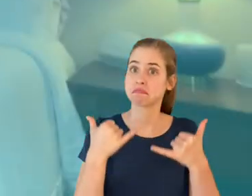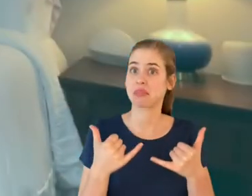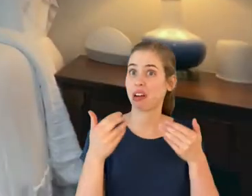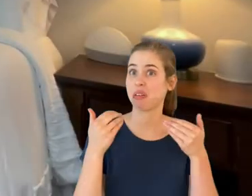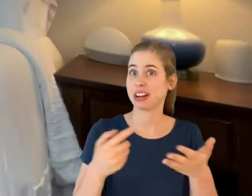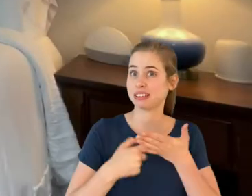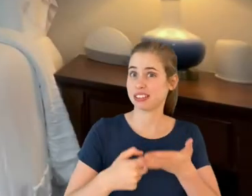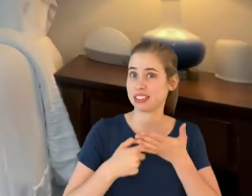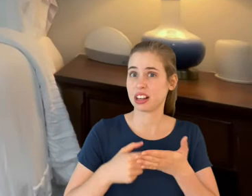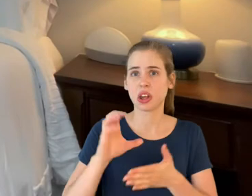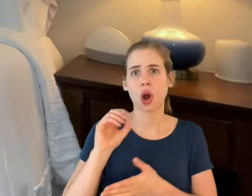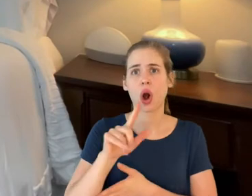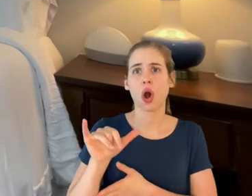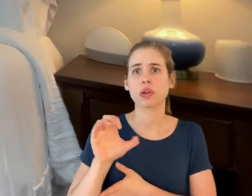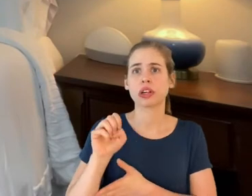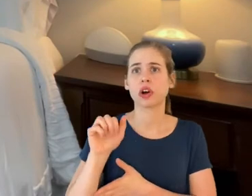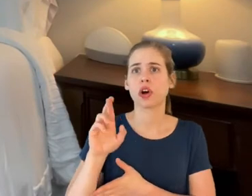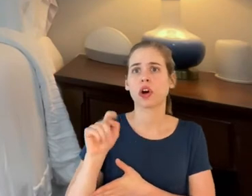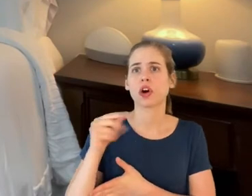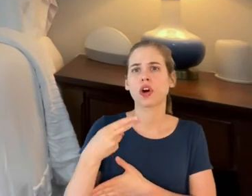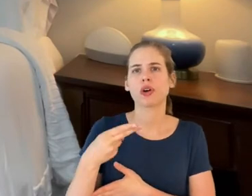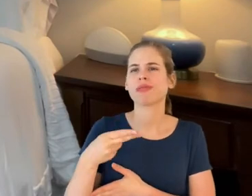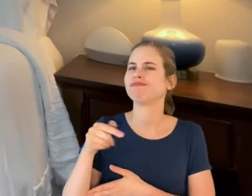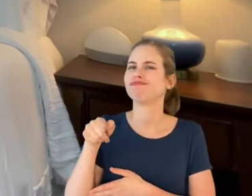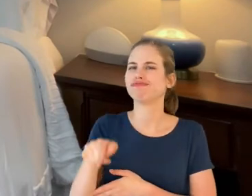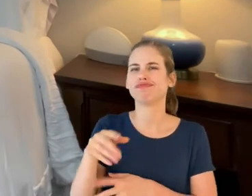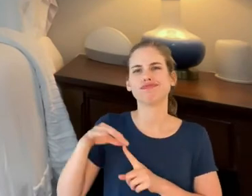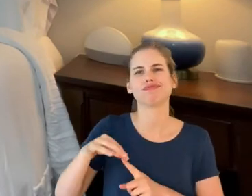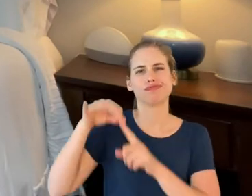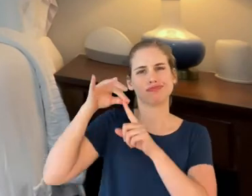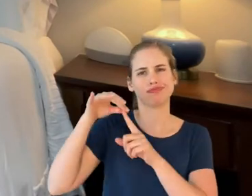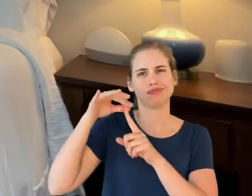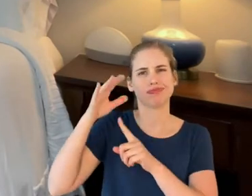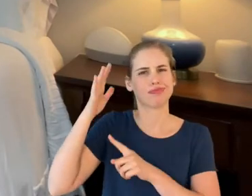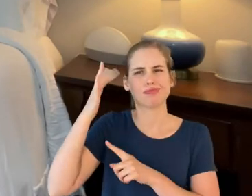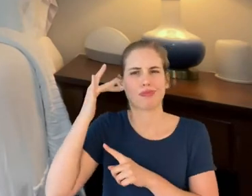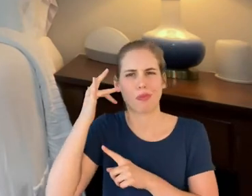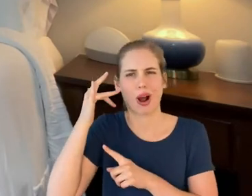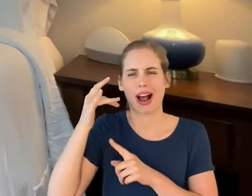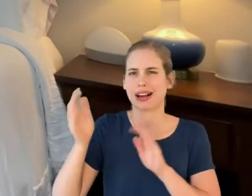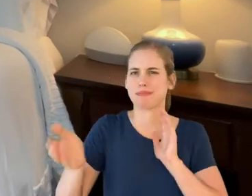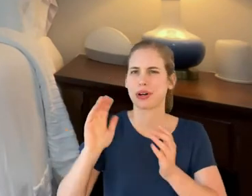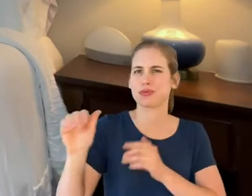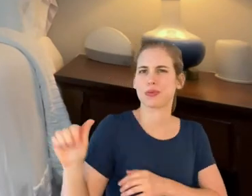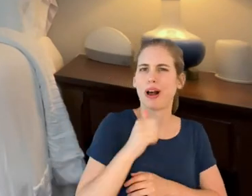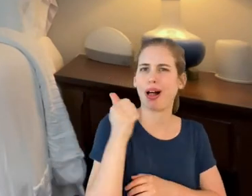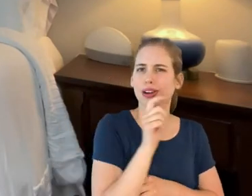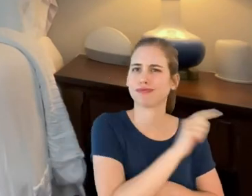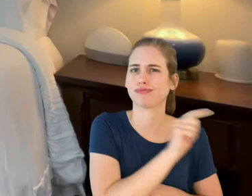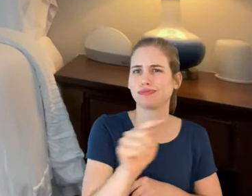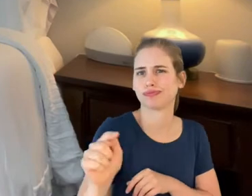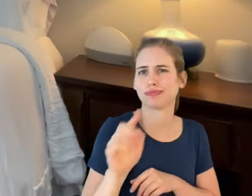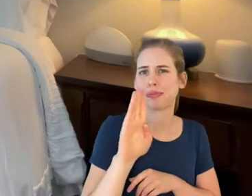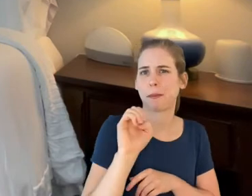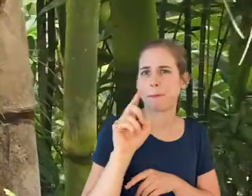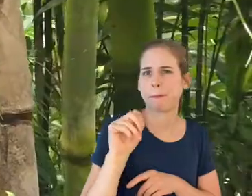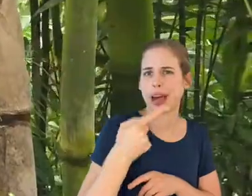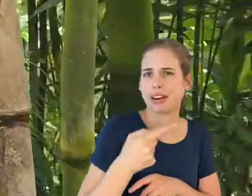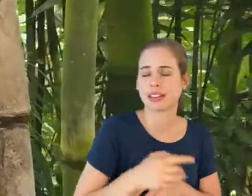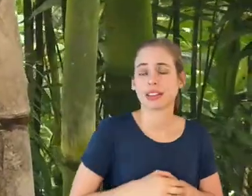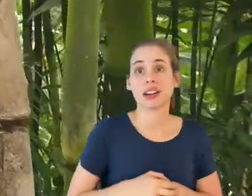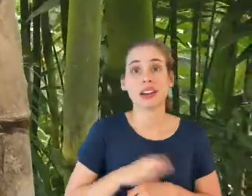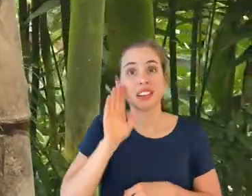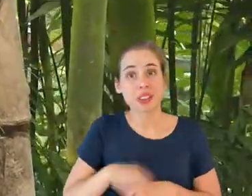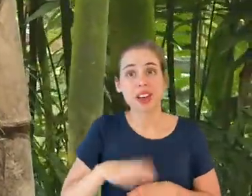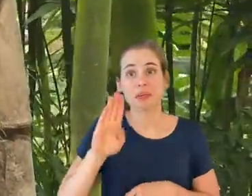So let's talk about what makes Cozy Earth different than other bedding that you might find on the marketplace today. What's